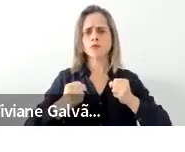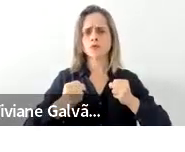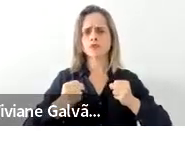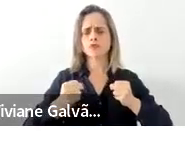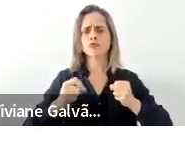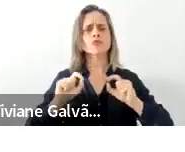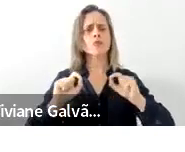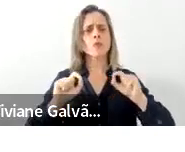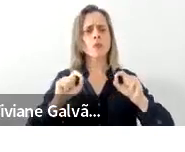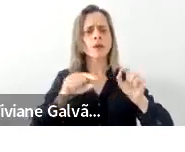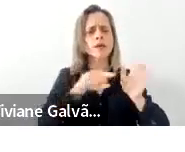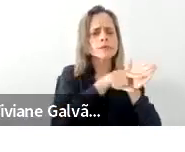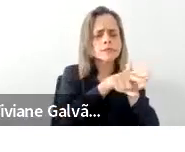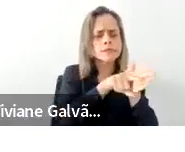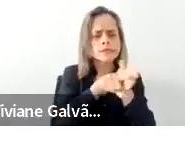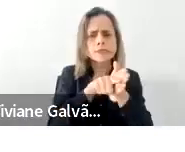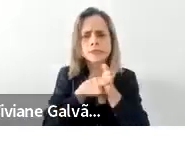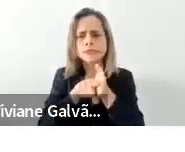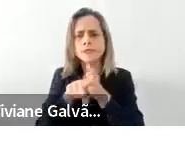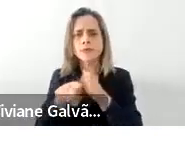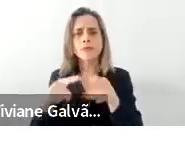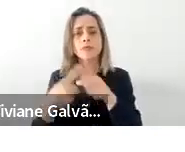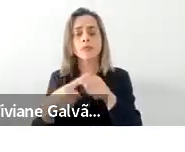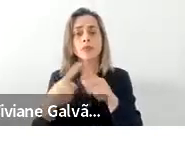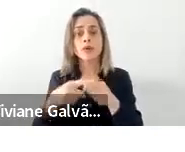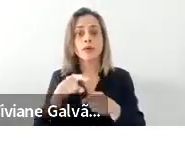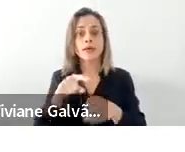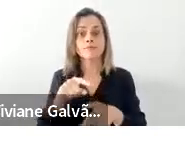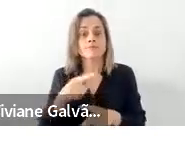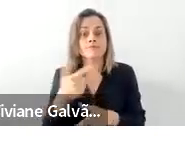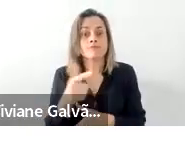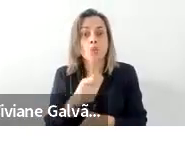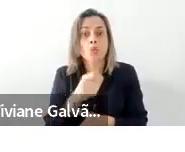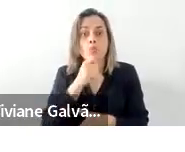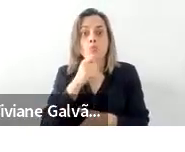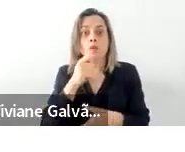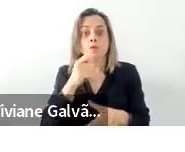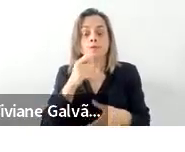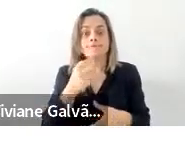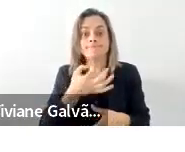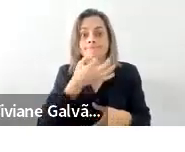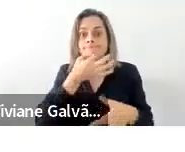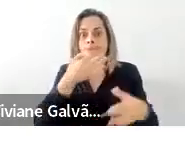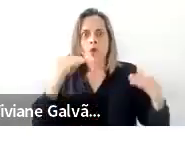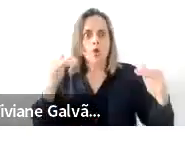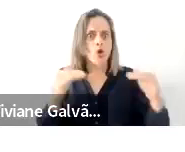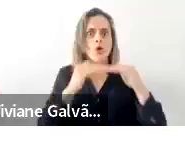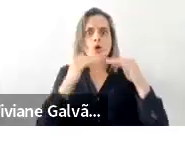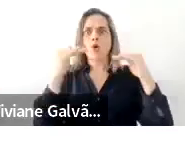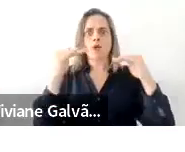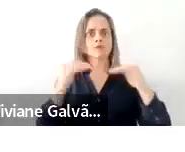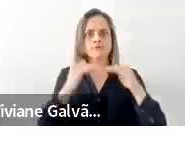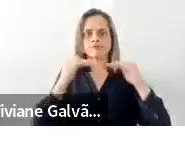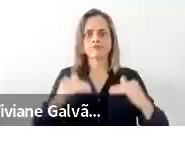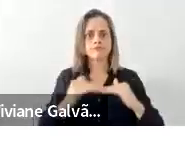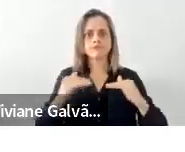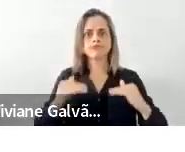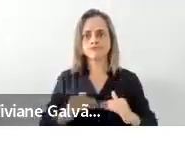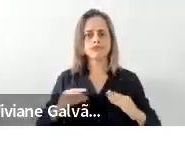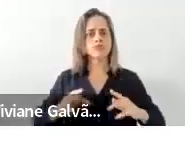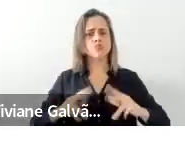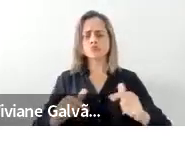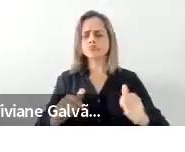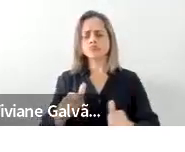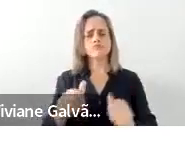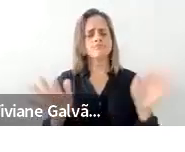reached, we'll never agree on everything, the process of clarification of the fault lines